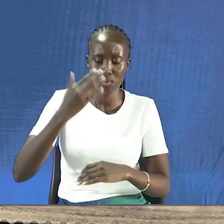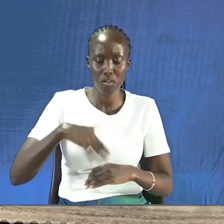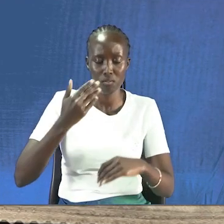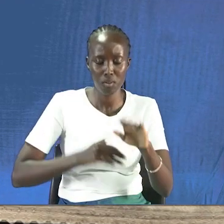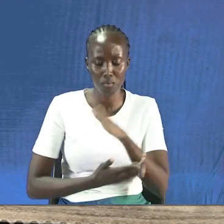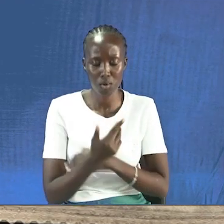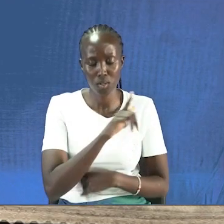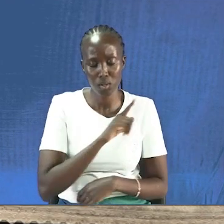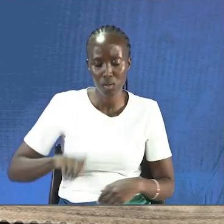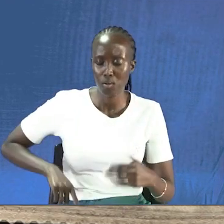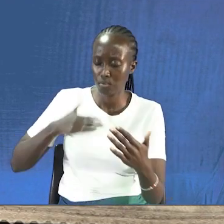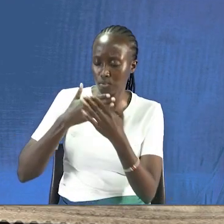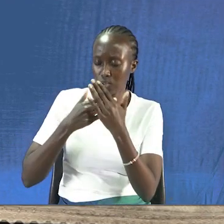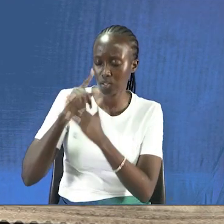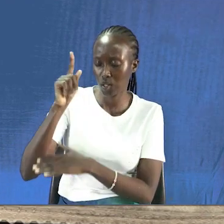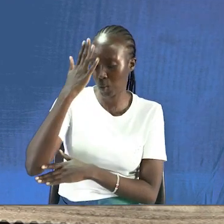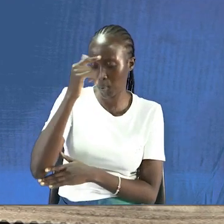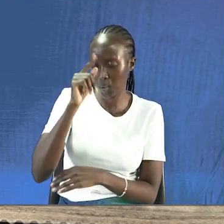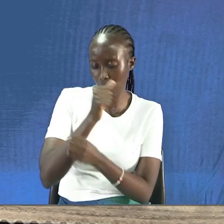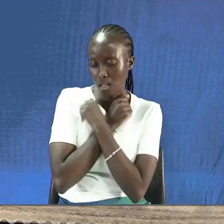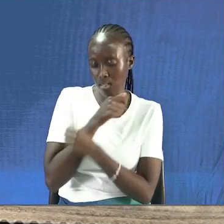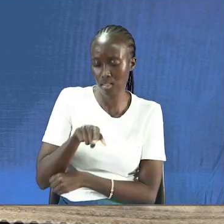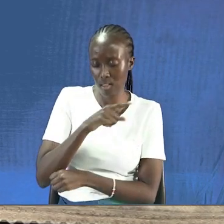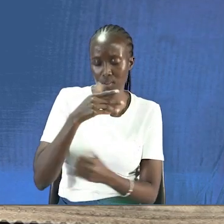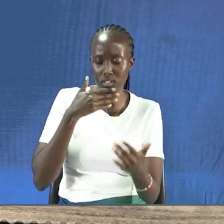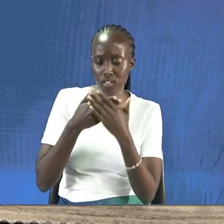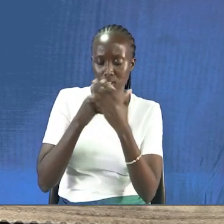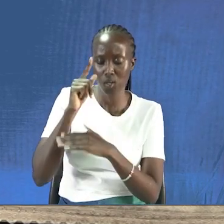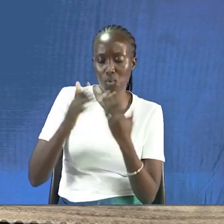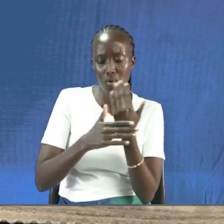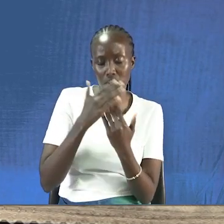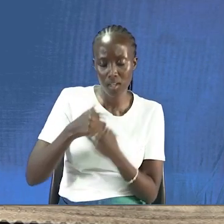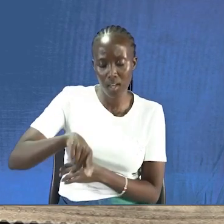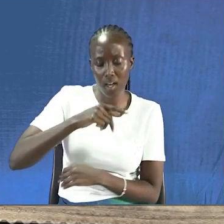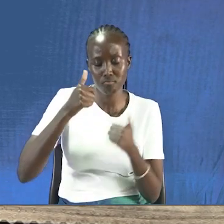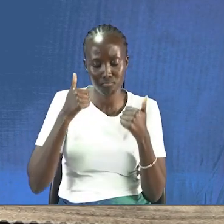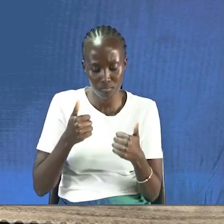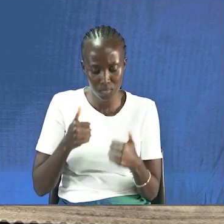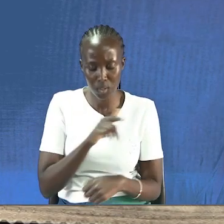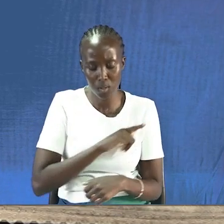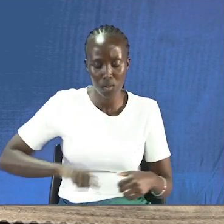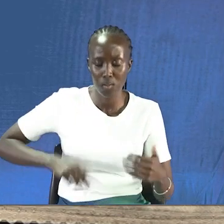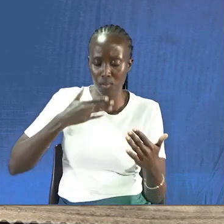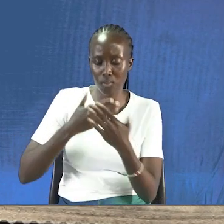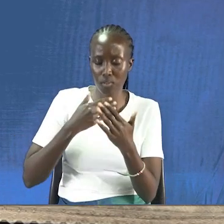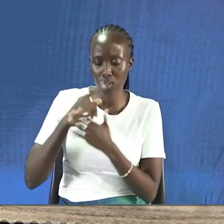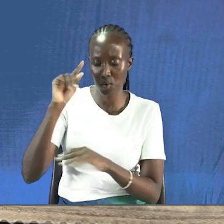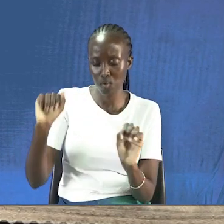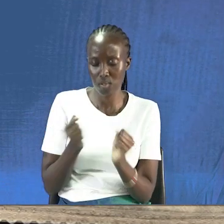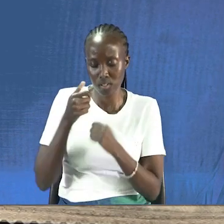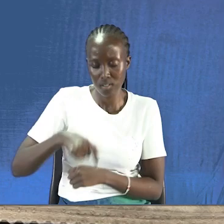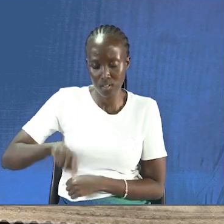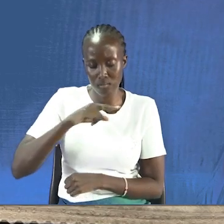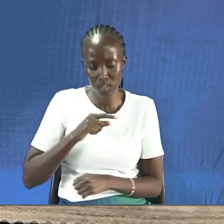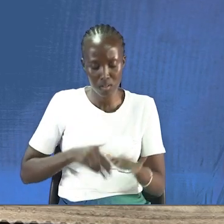morning. Thank you for loving us. Thank you for your care. Thank you for your saving grace. We worship you this morning and